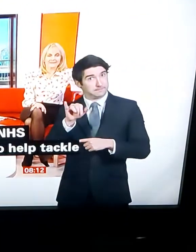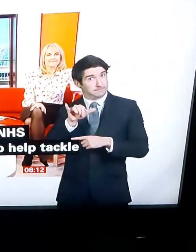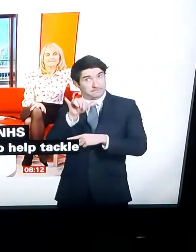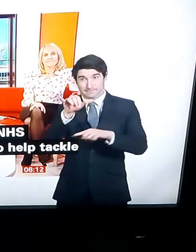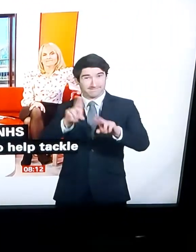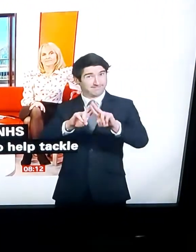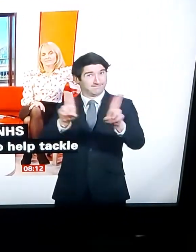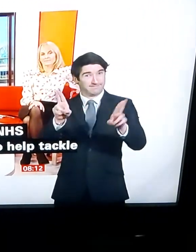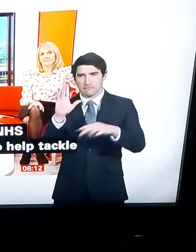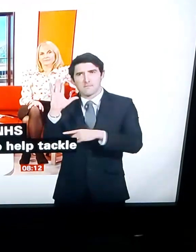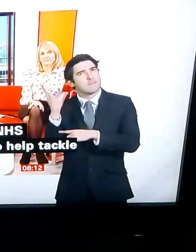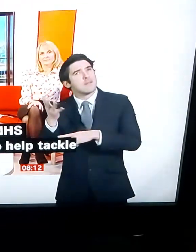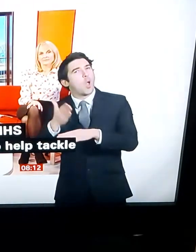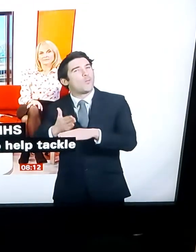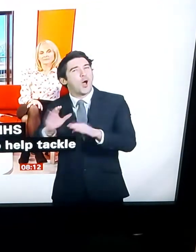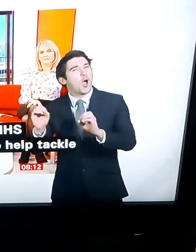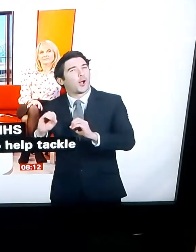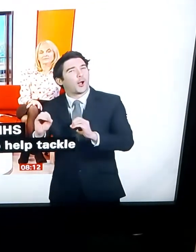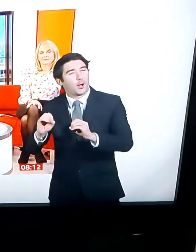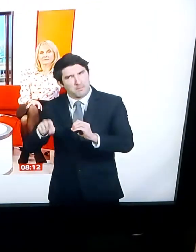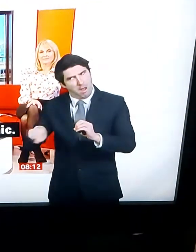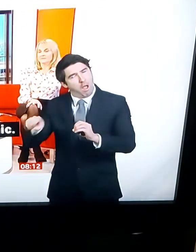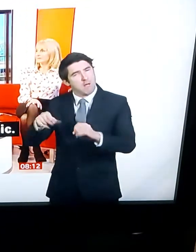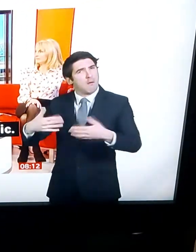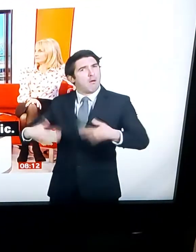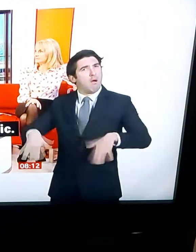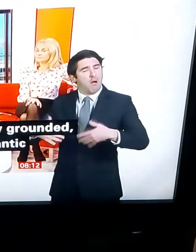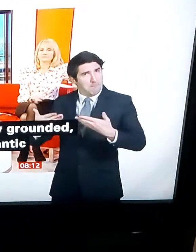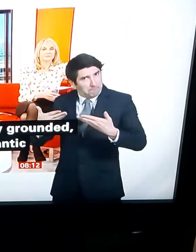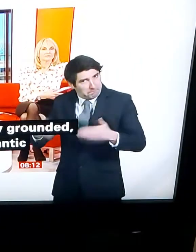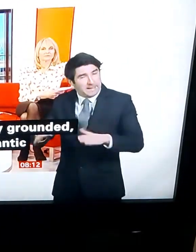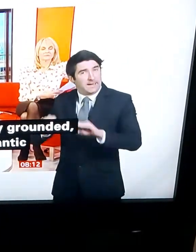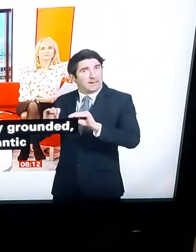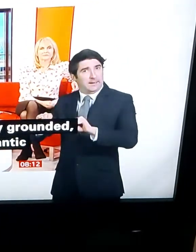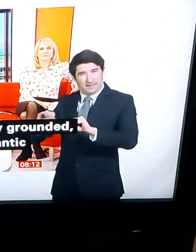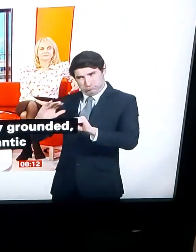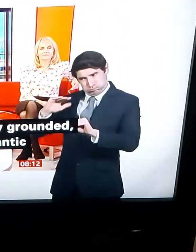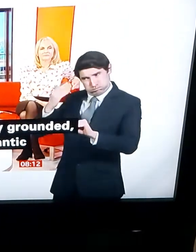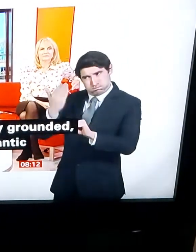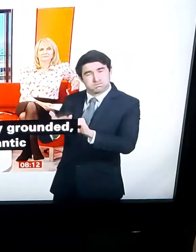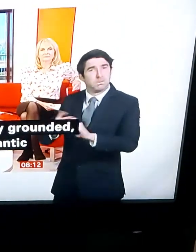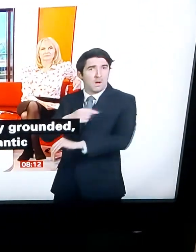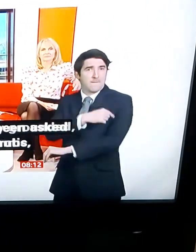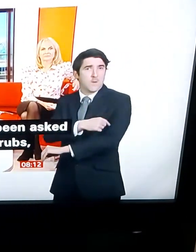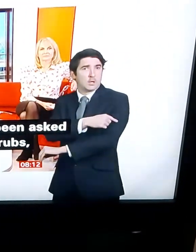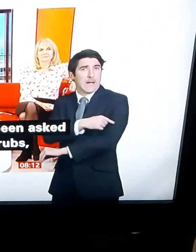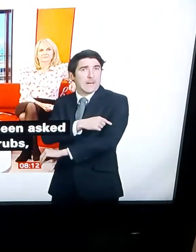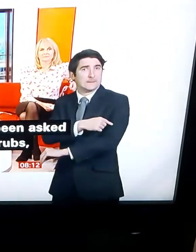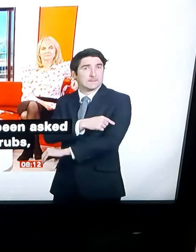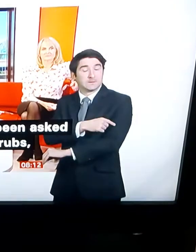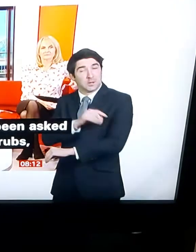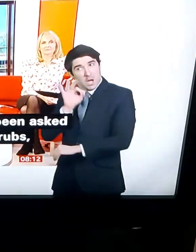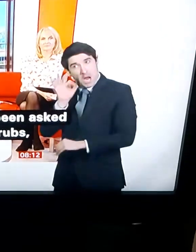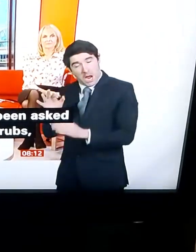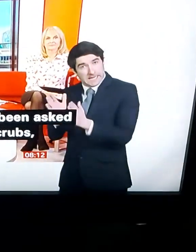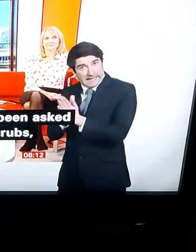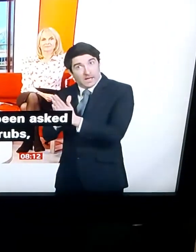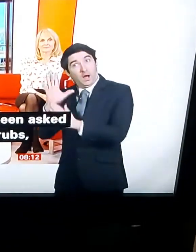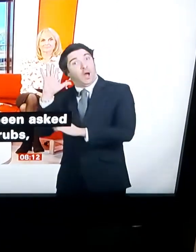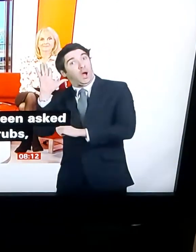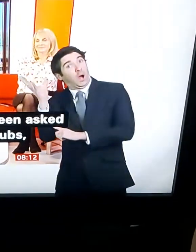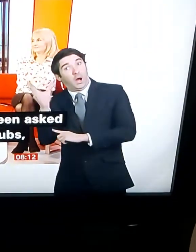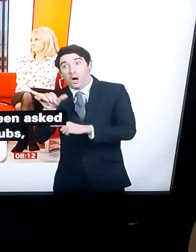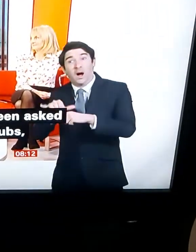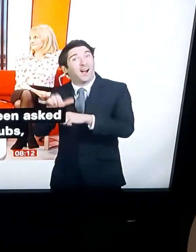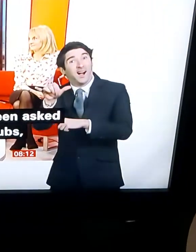pandemic. With all planes currently grounded, thousands of Virgin Atlantic and EasyJet staff have been asked to swap the skies for